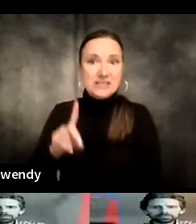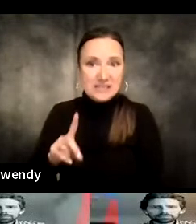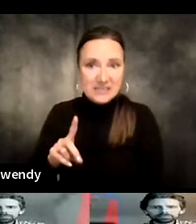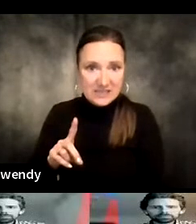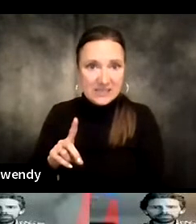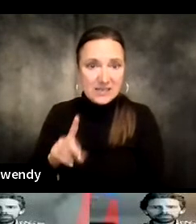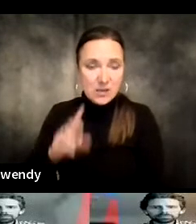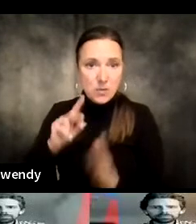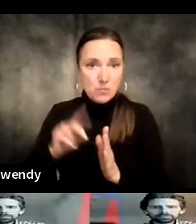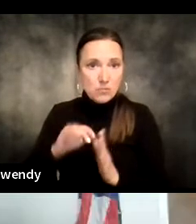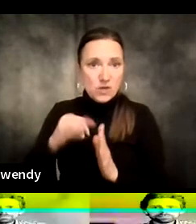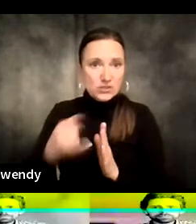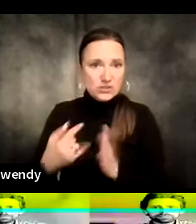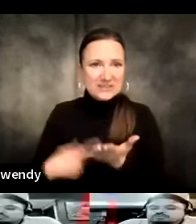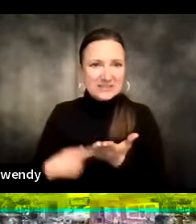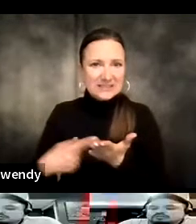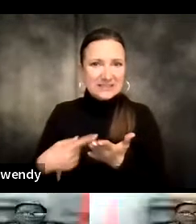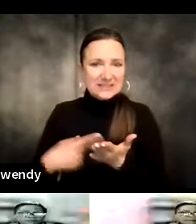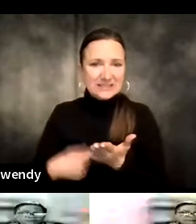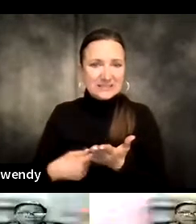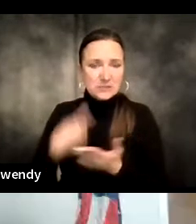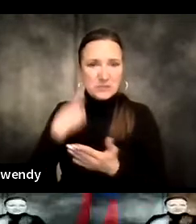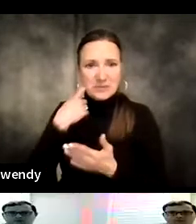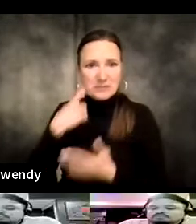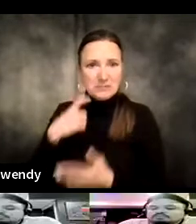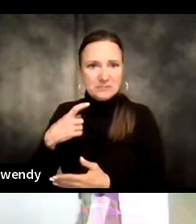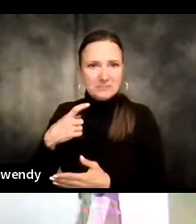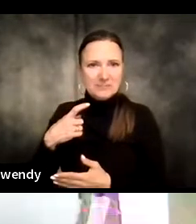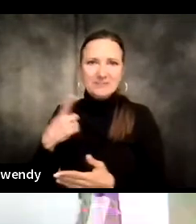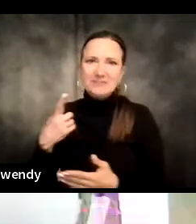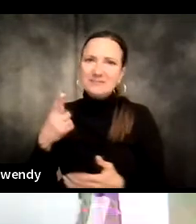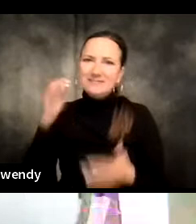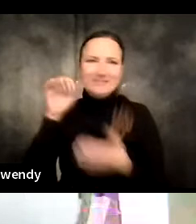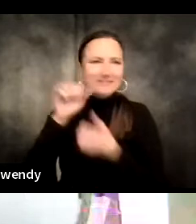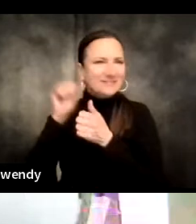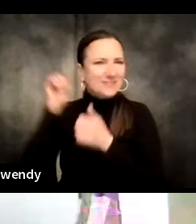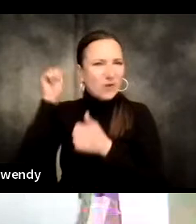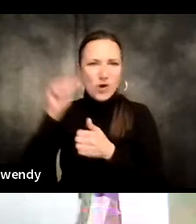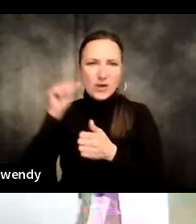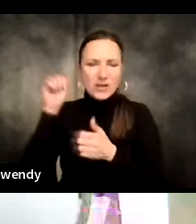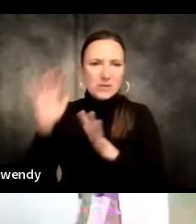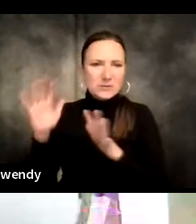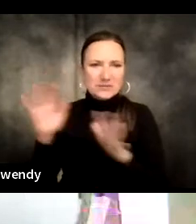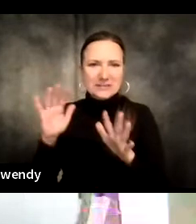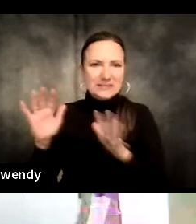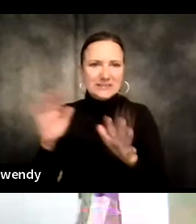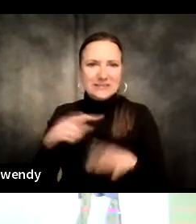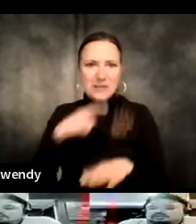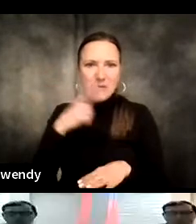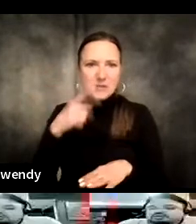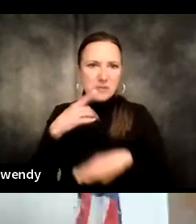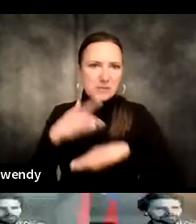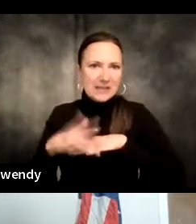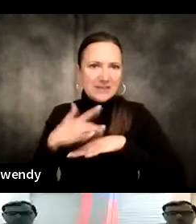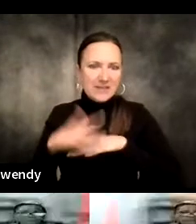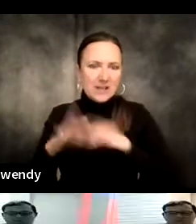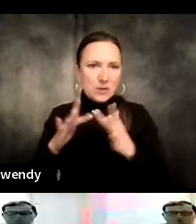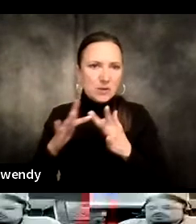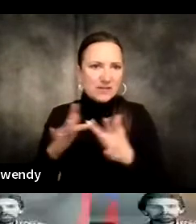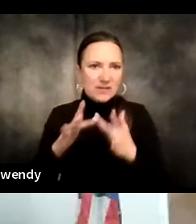also discussed at our last COW meeting, publicly available online.